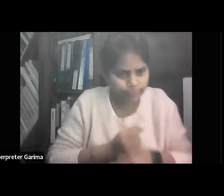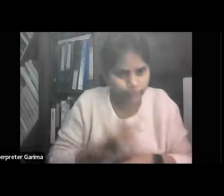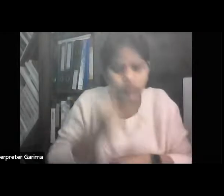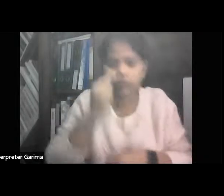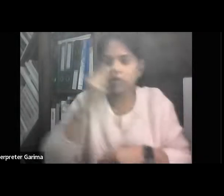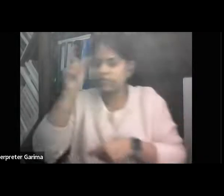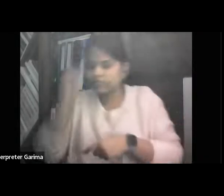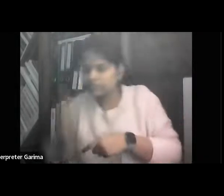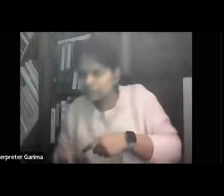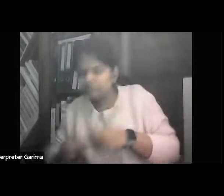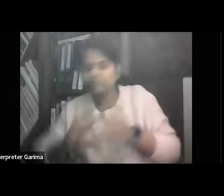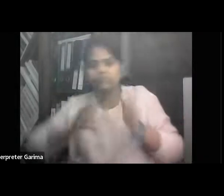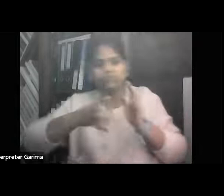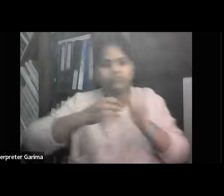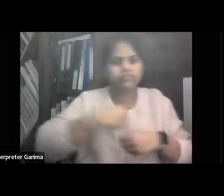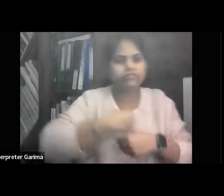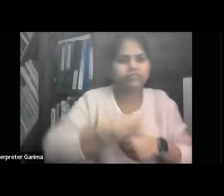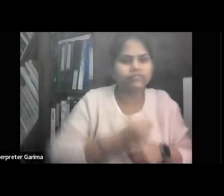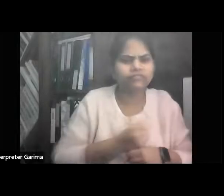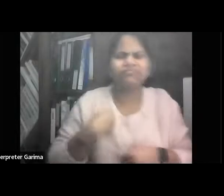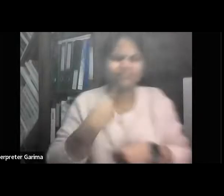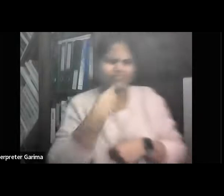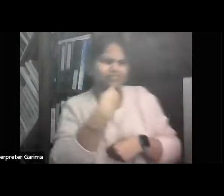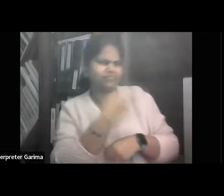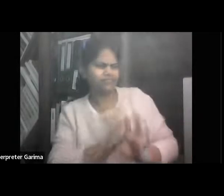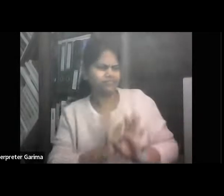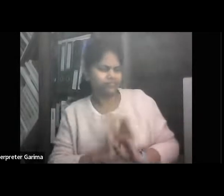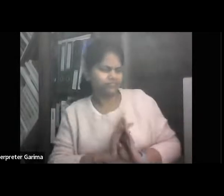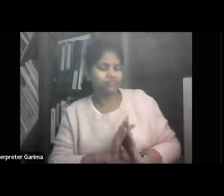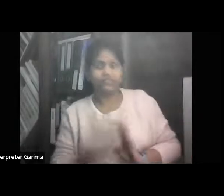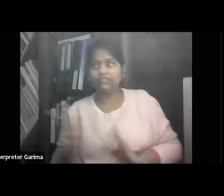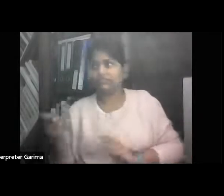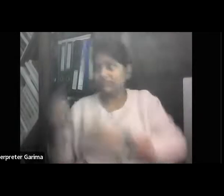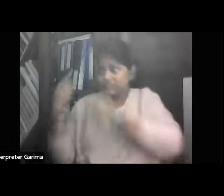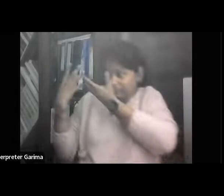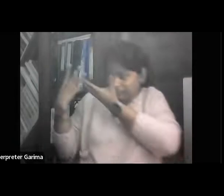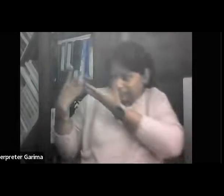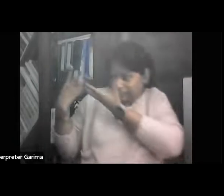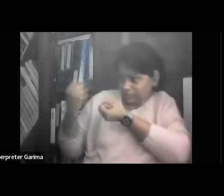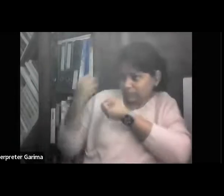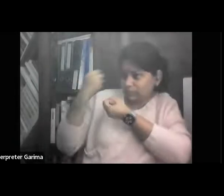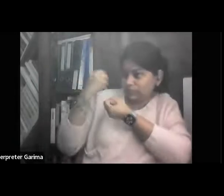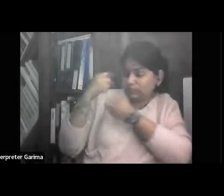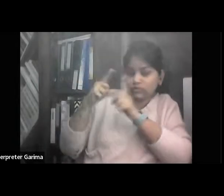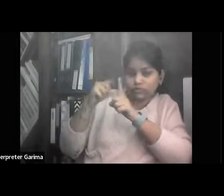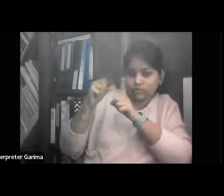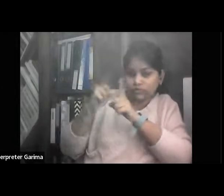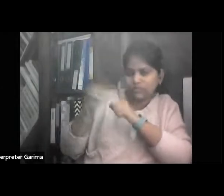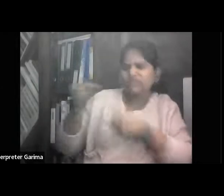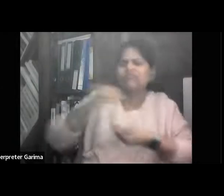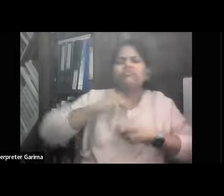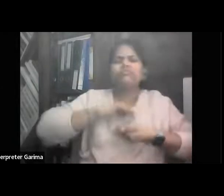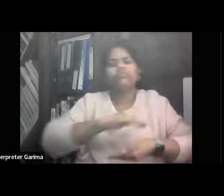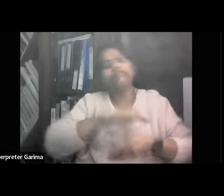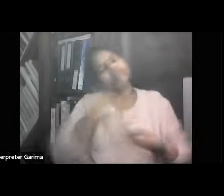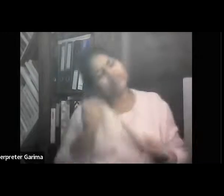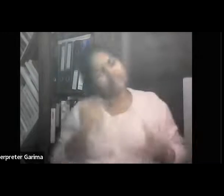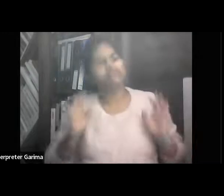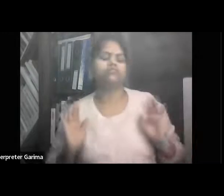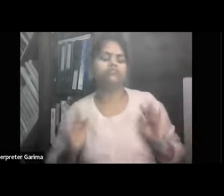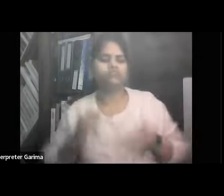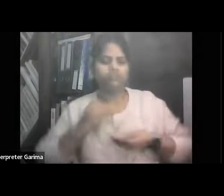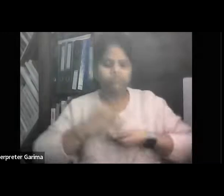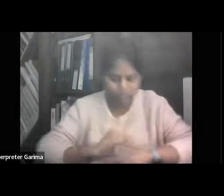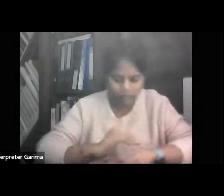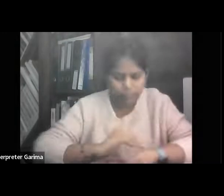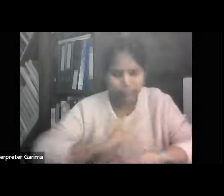that, what Dan utterly desires is that they should have died immediately after birth, and that should have been the normal flow of events